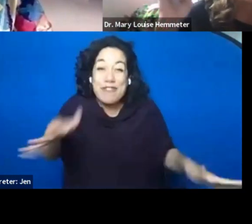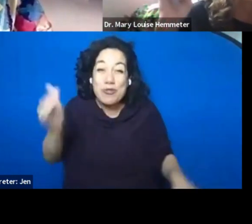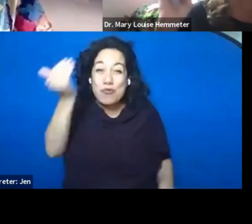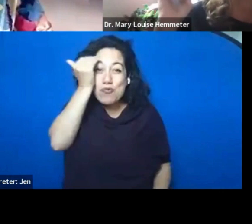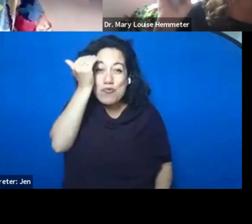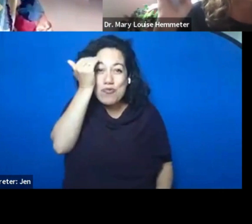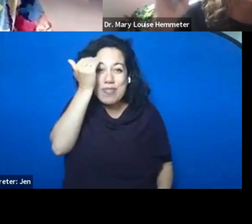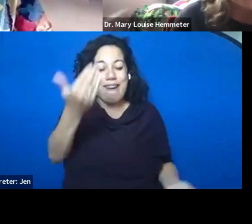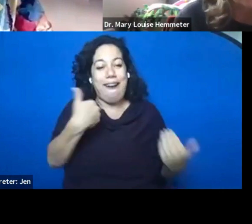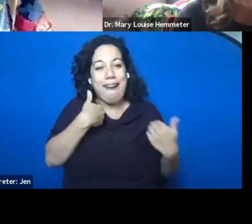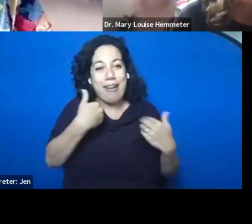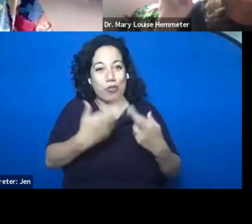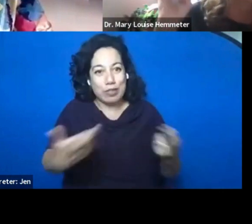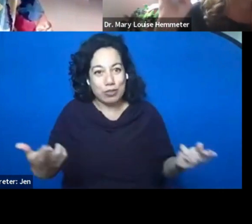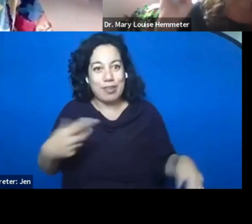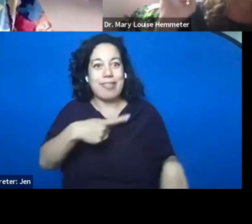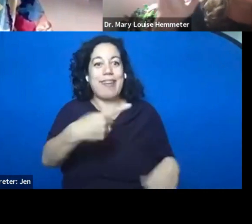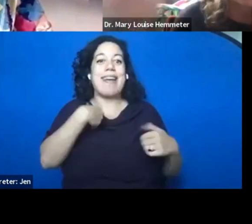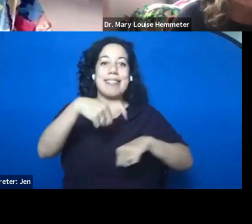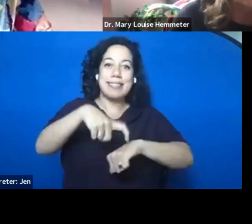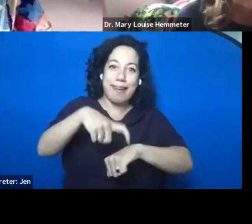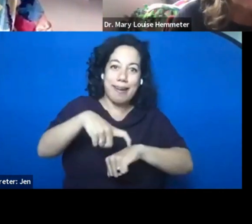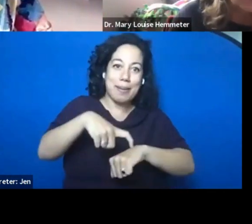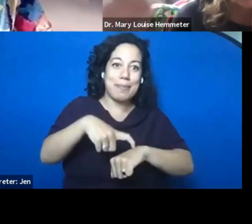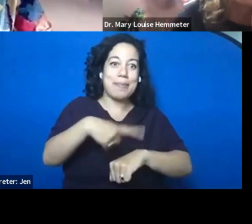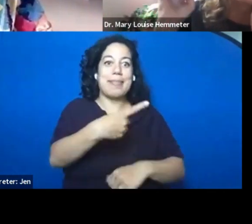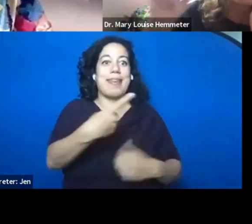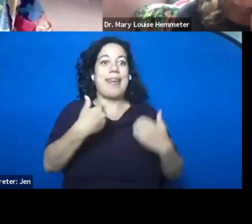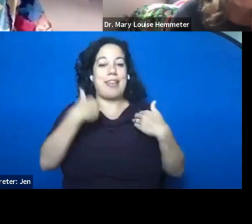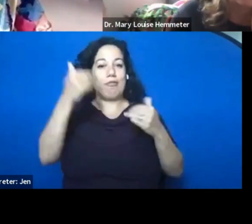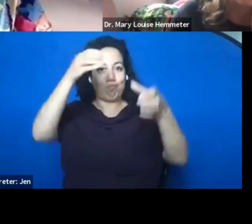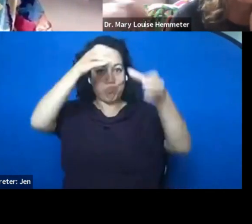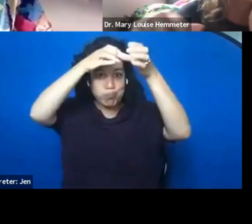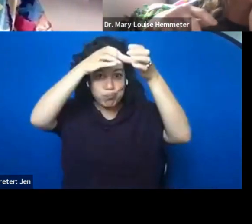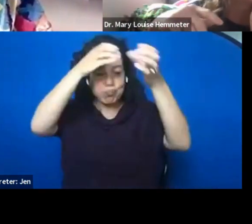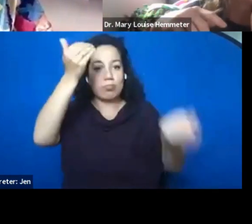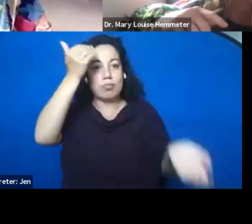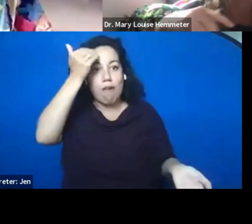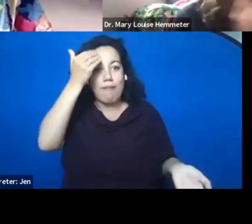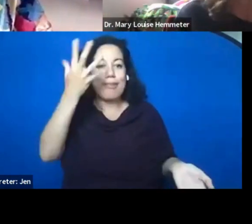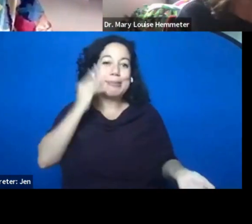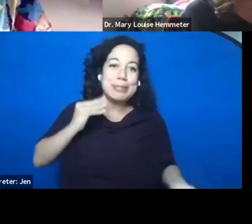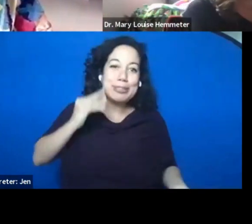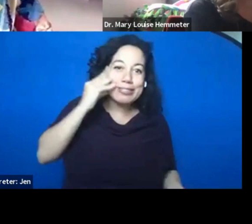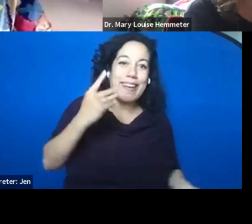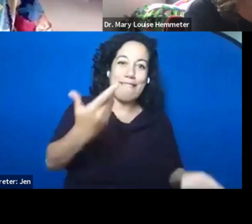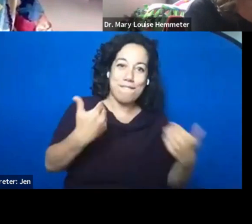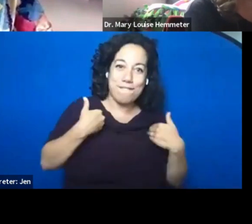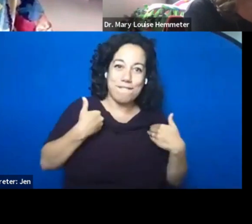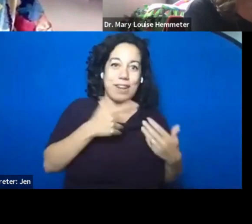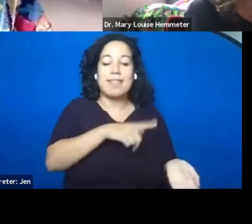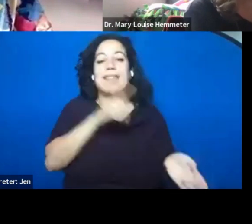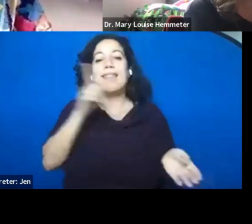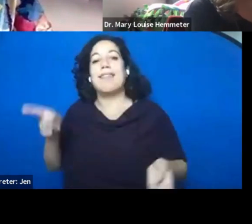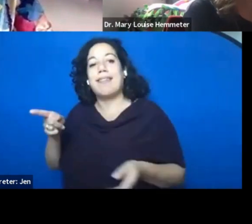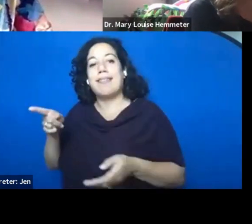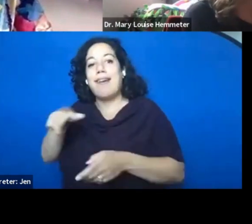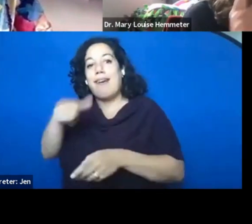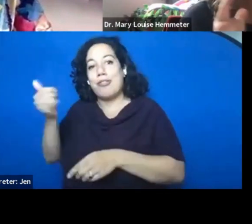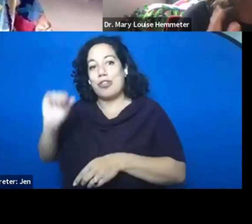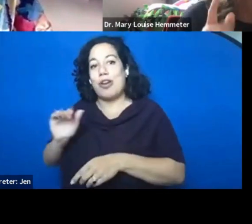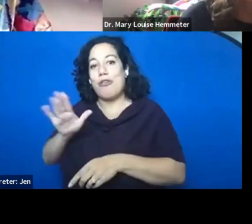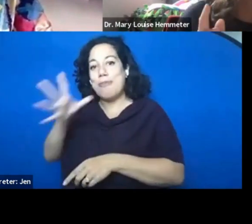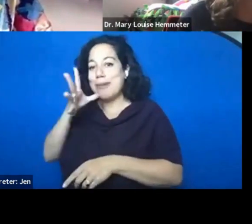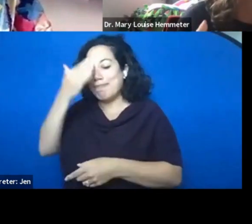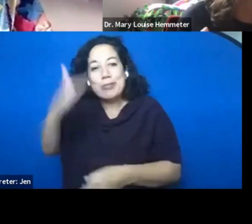the resources, they had the time, they had the knowledge, they had the experience, and the other child's mother didn't. And